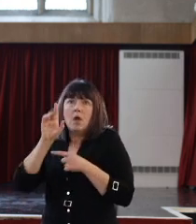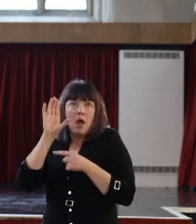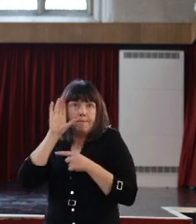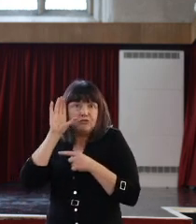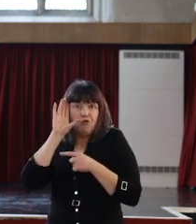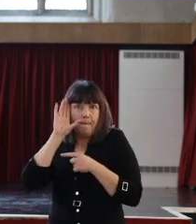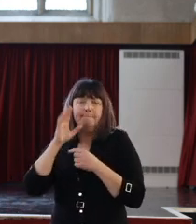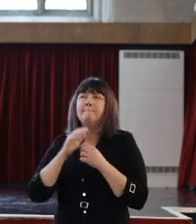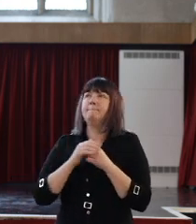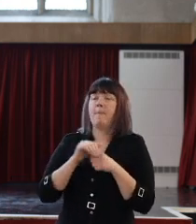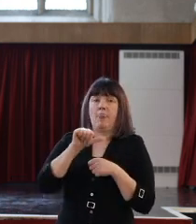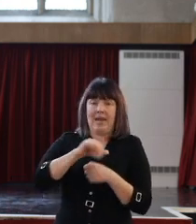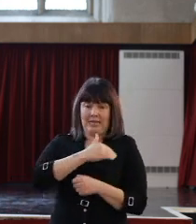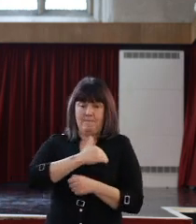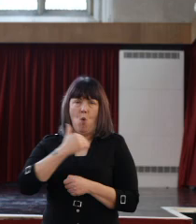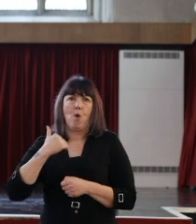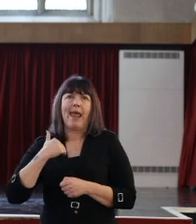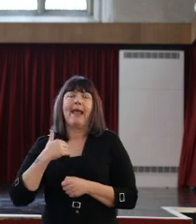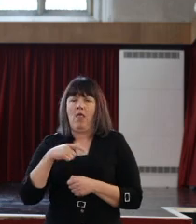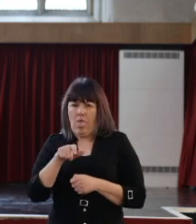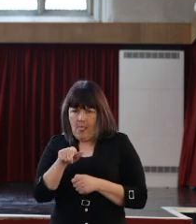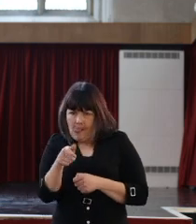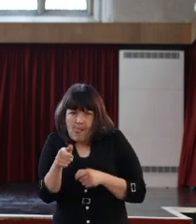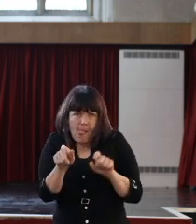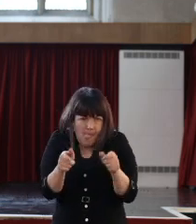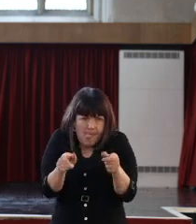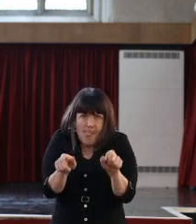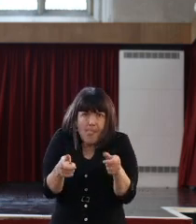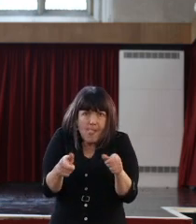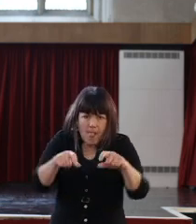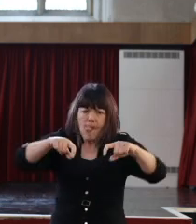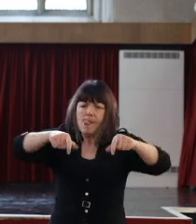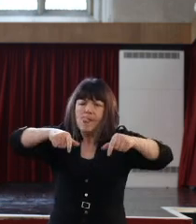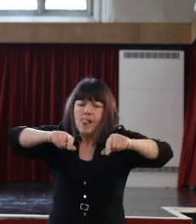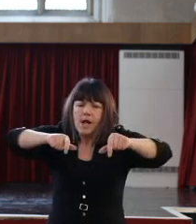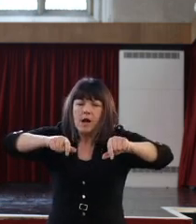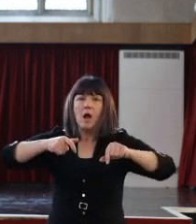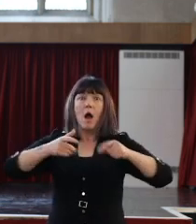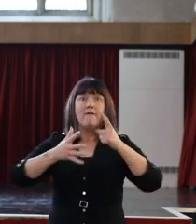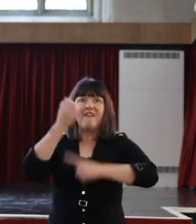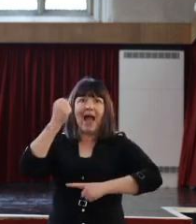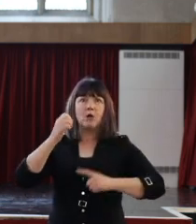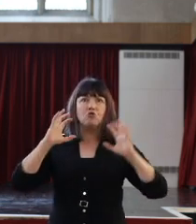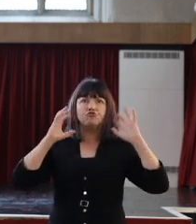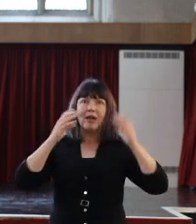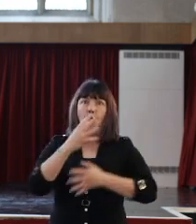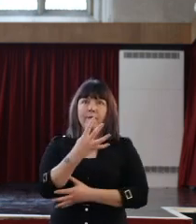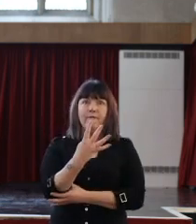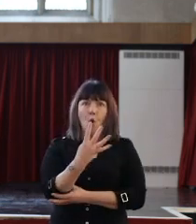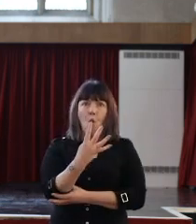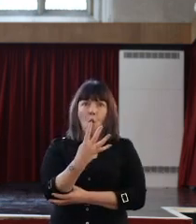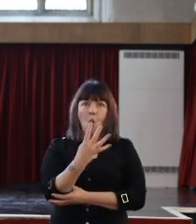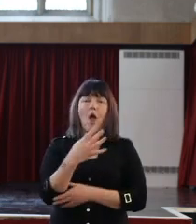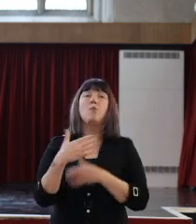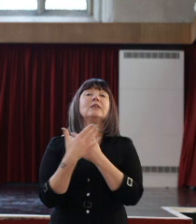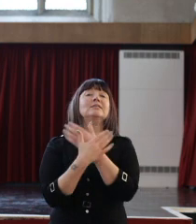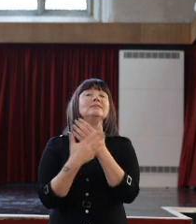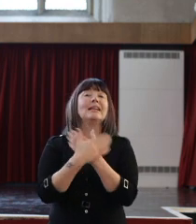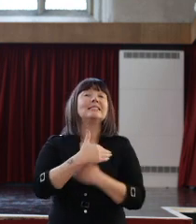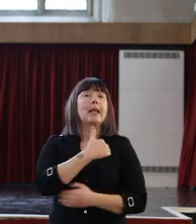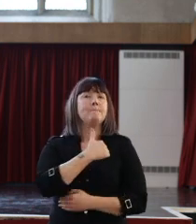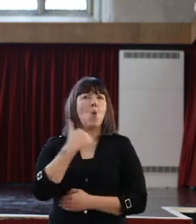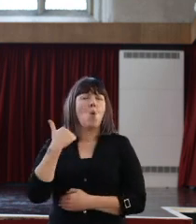on and found something called Radio 4. Now, I didn't know what Radio 4 was, but on Radio 4 that Saturday morning was a show called Loose